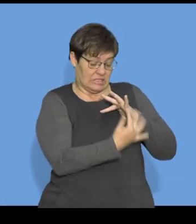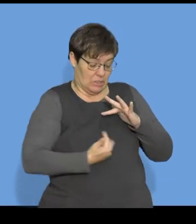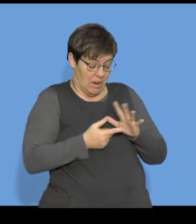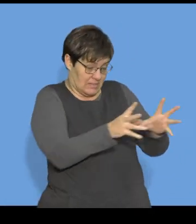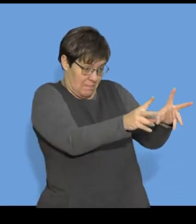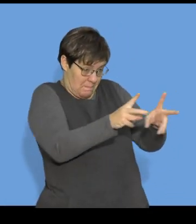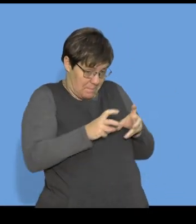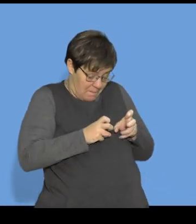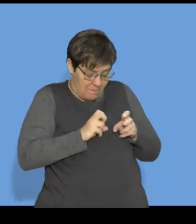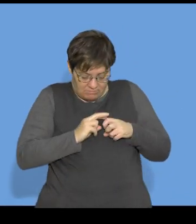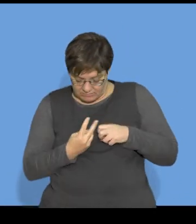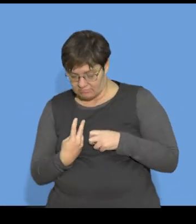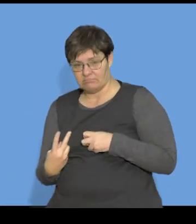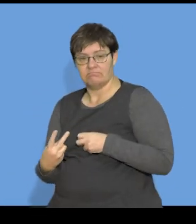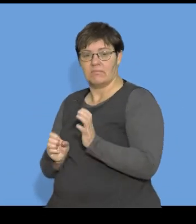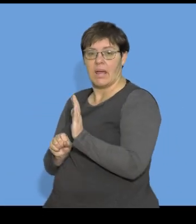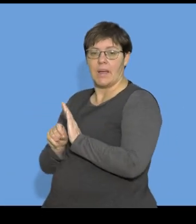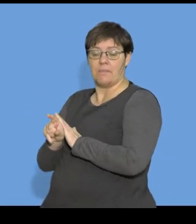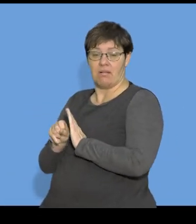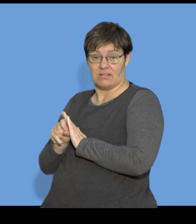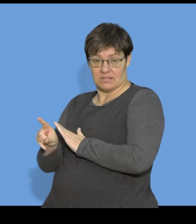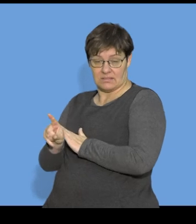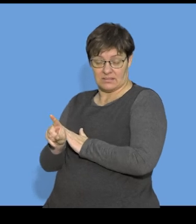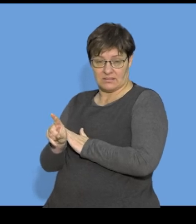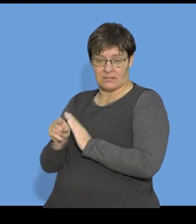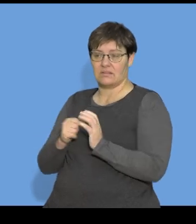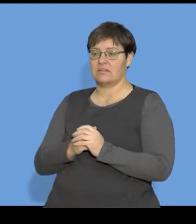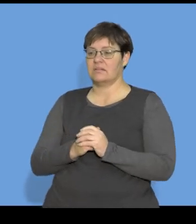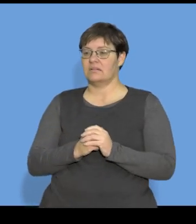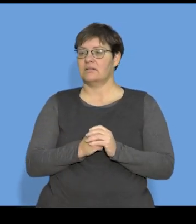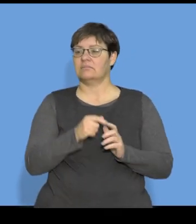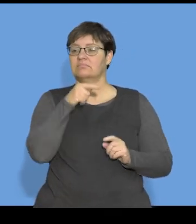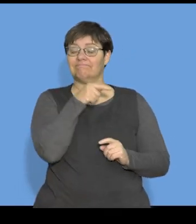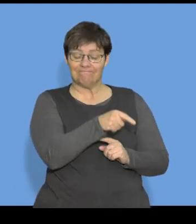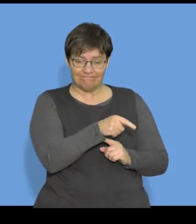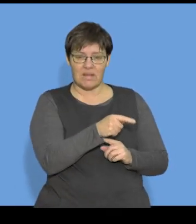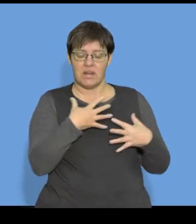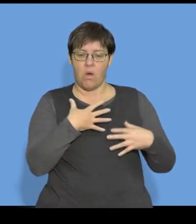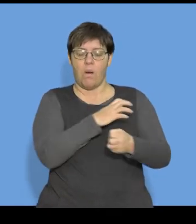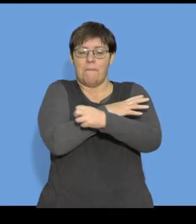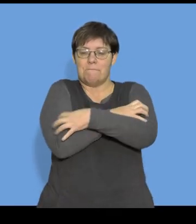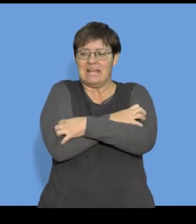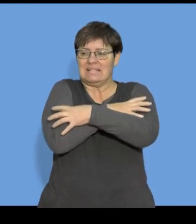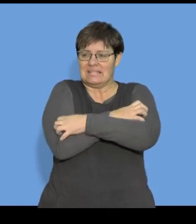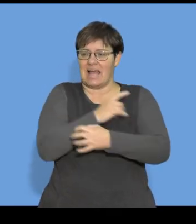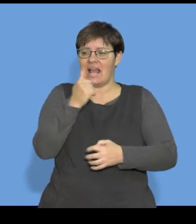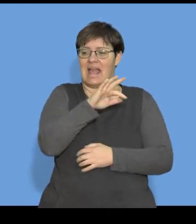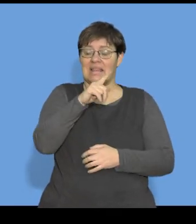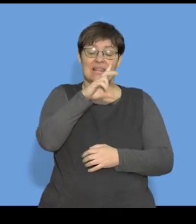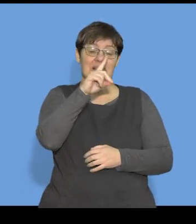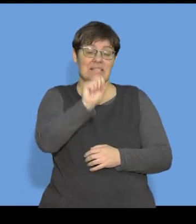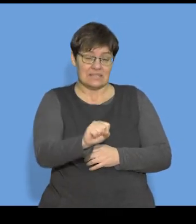stimulus into an impulse. The effectors here, we're talking to muscles or glands